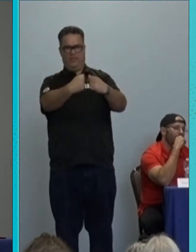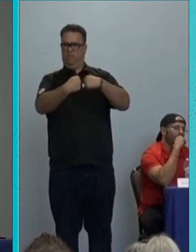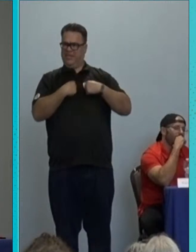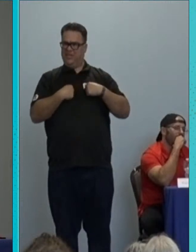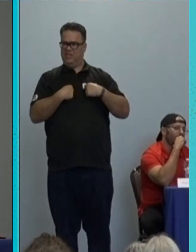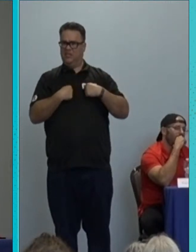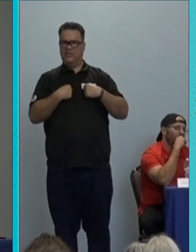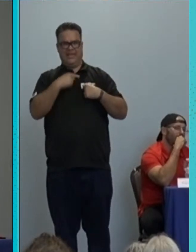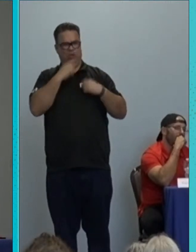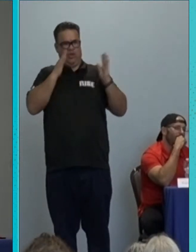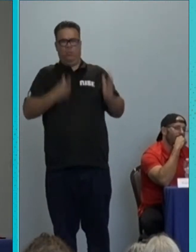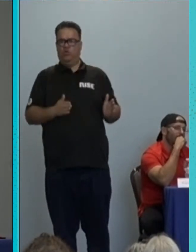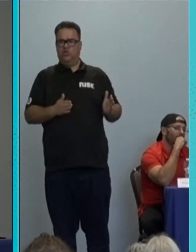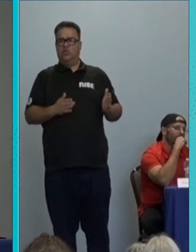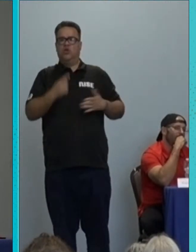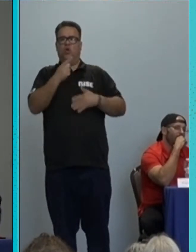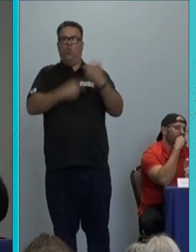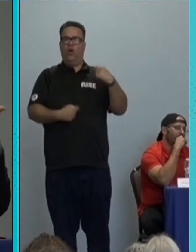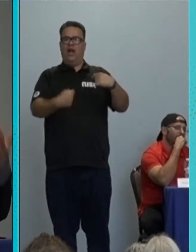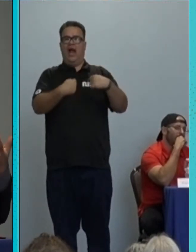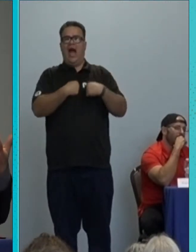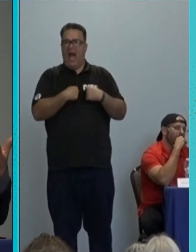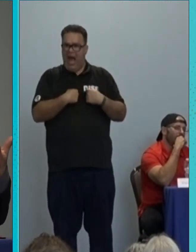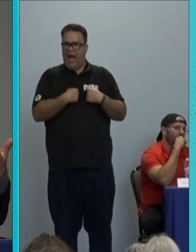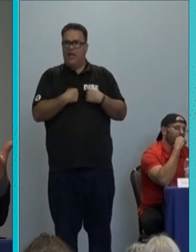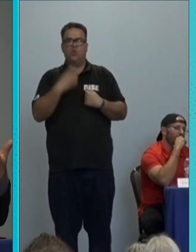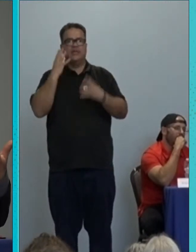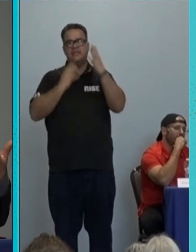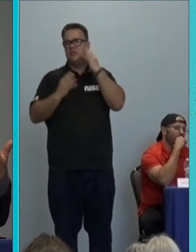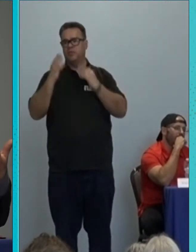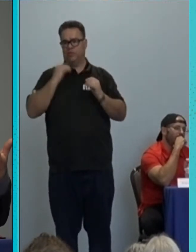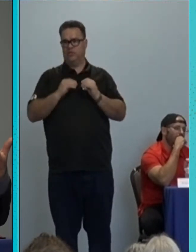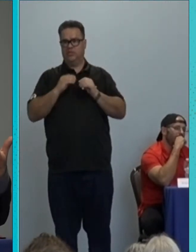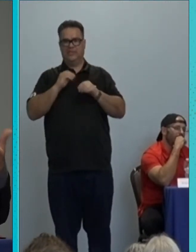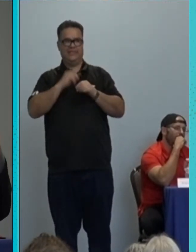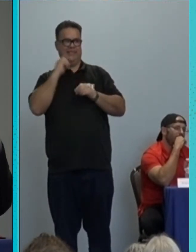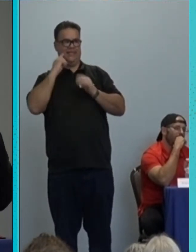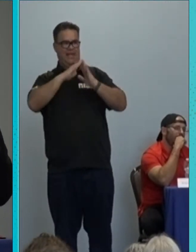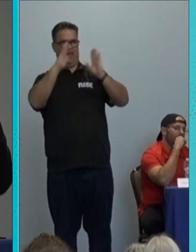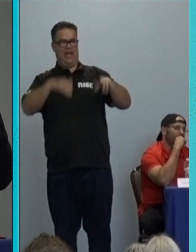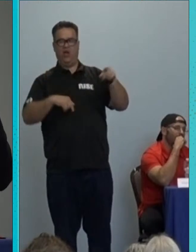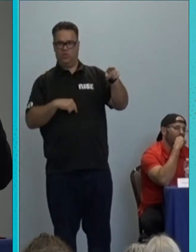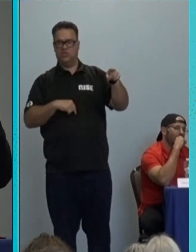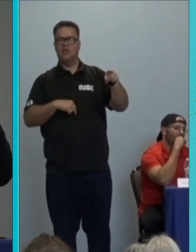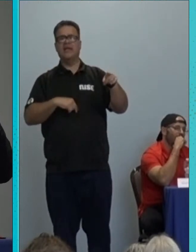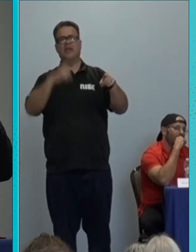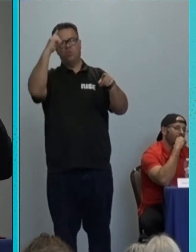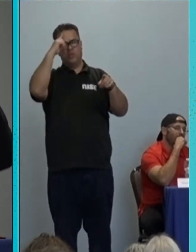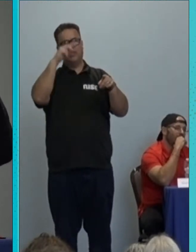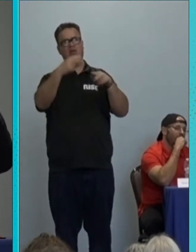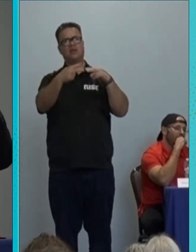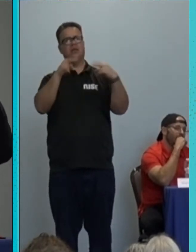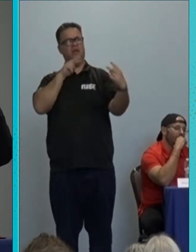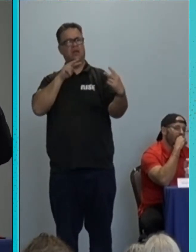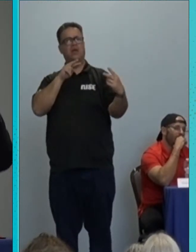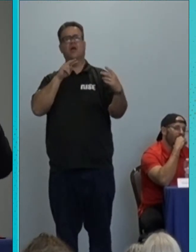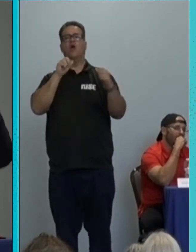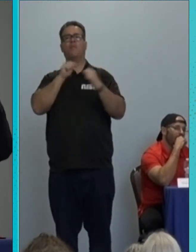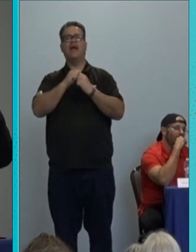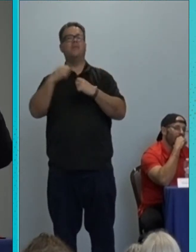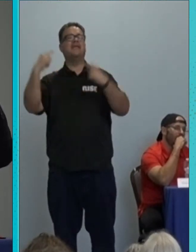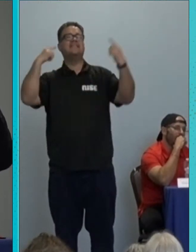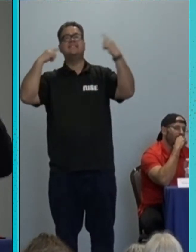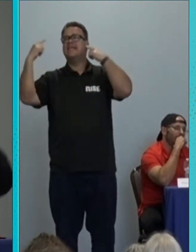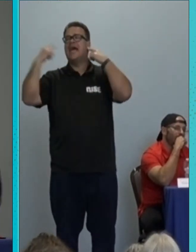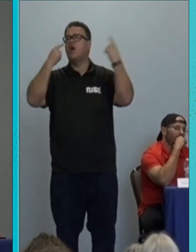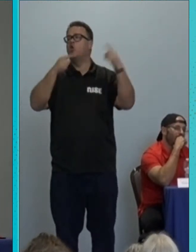me about what I would experience and thinking, oh, there might be a sound